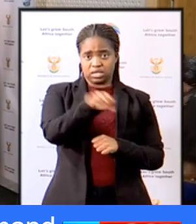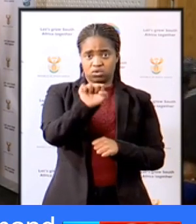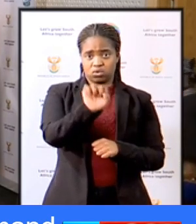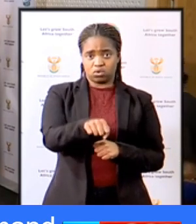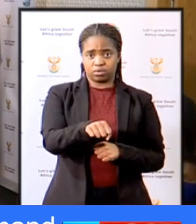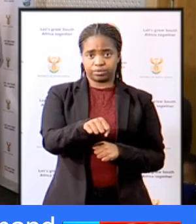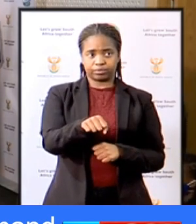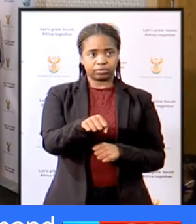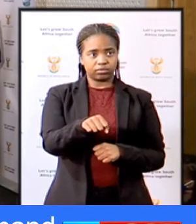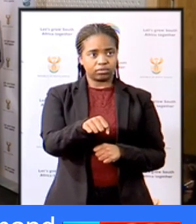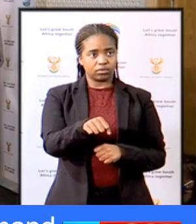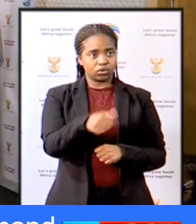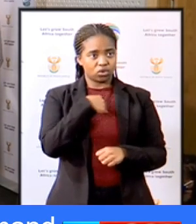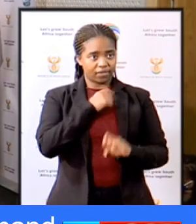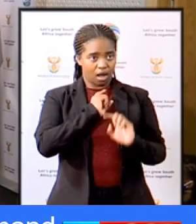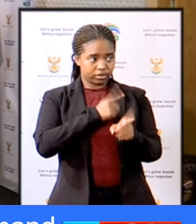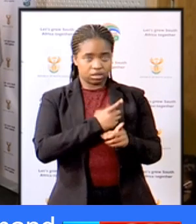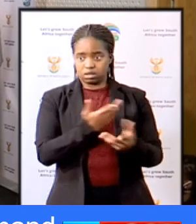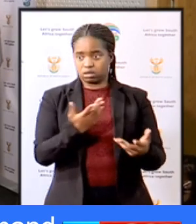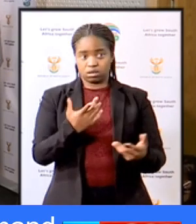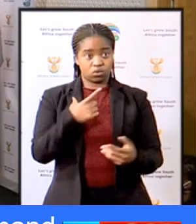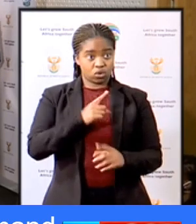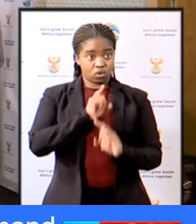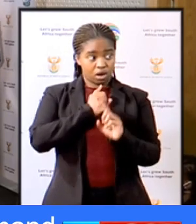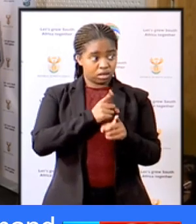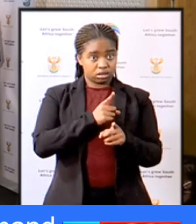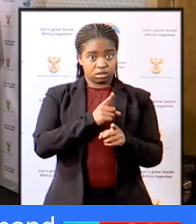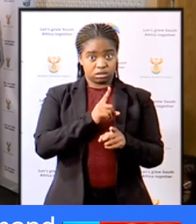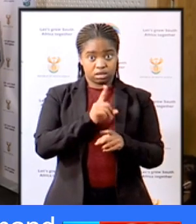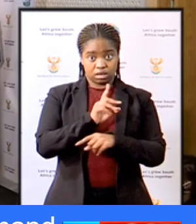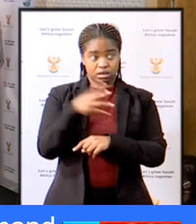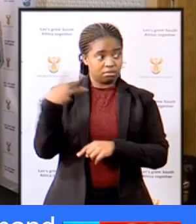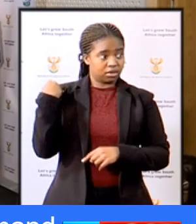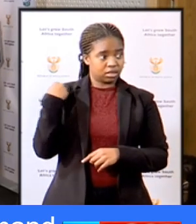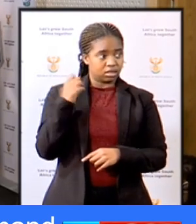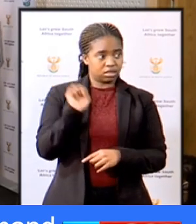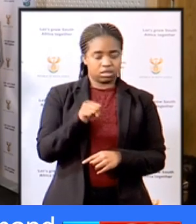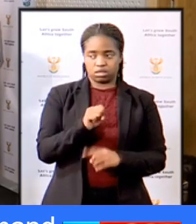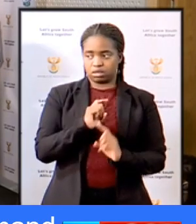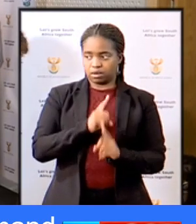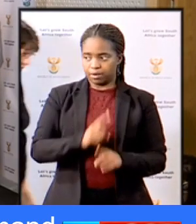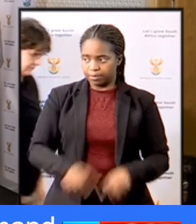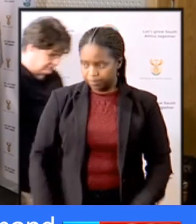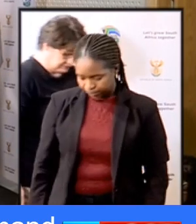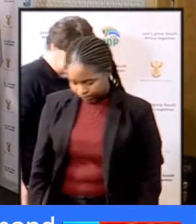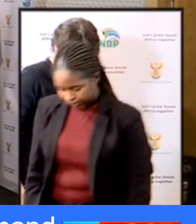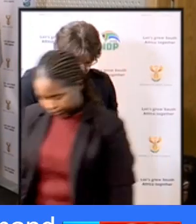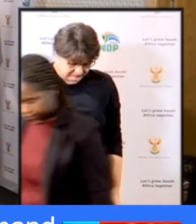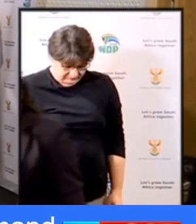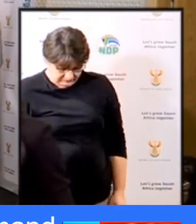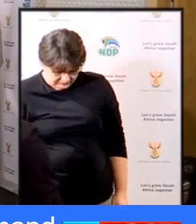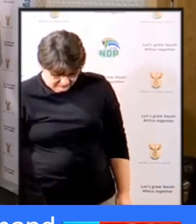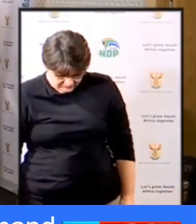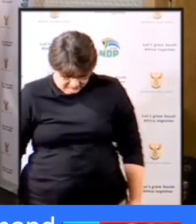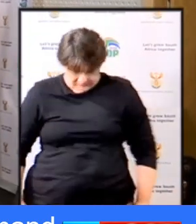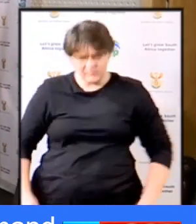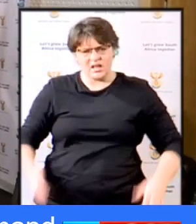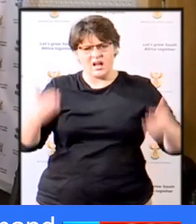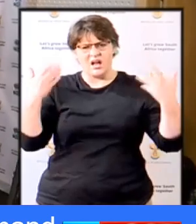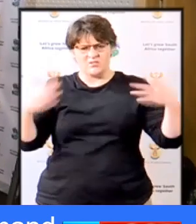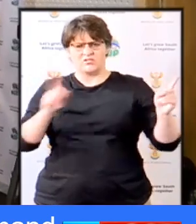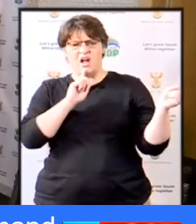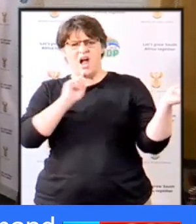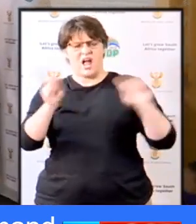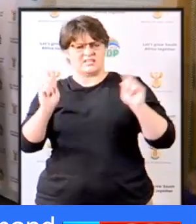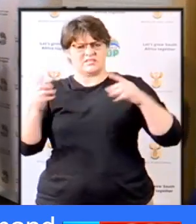Oh. Okay. Yeah, who wants to answer it? Okay, Minister Atlema. But maybe we can.